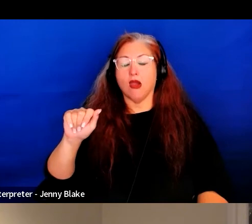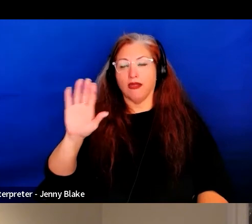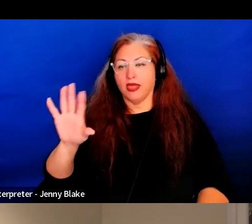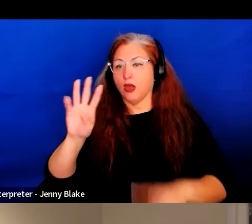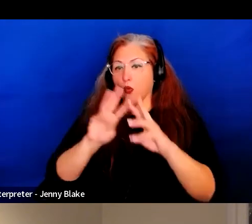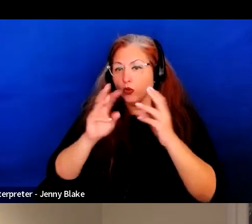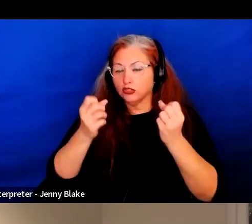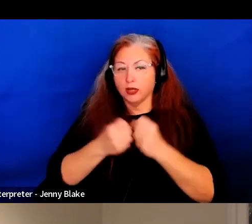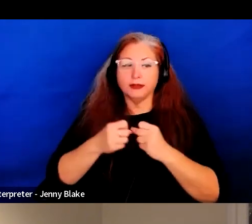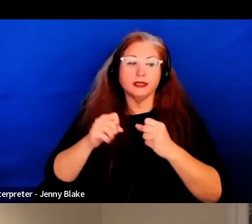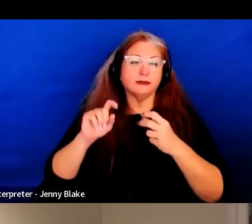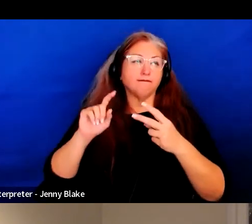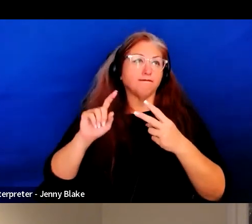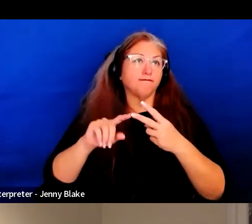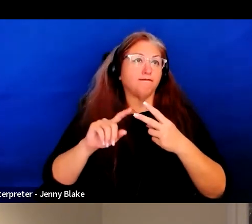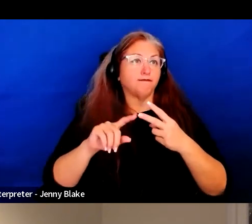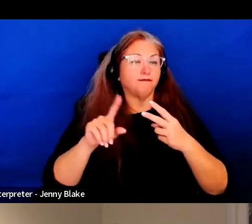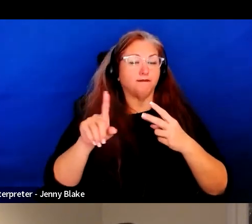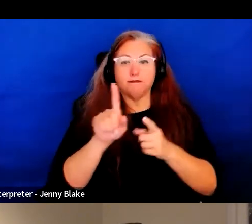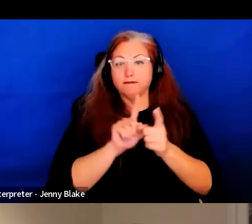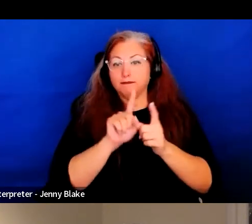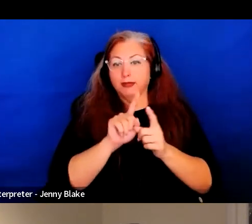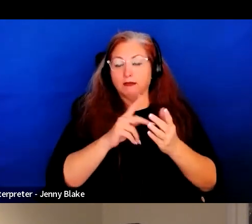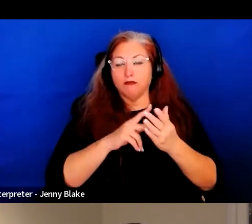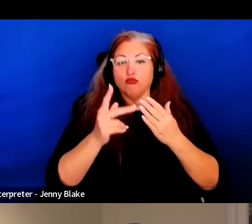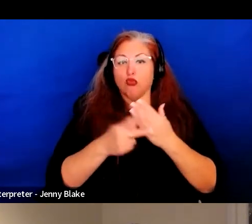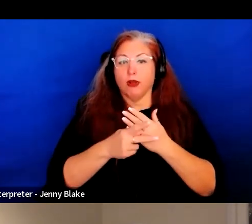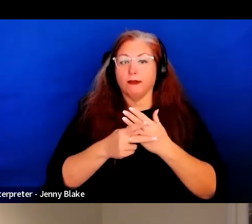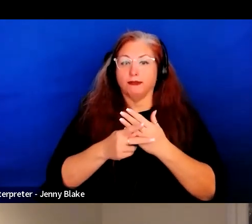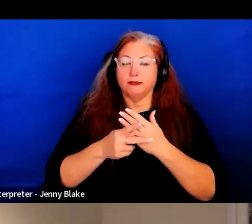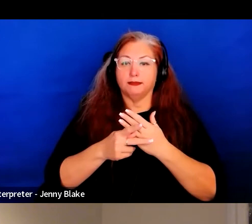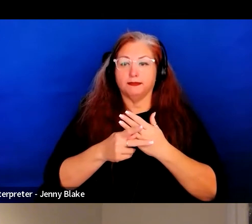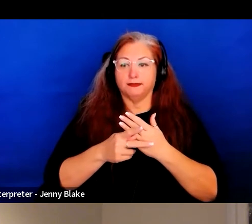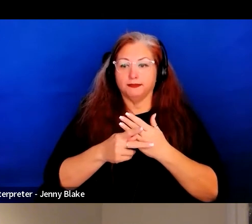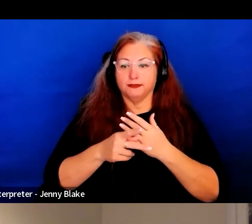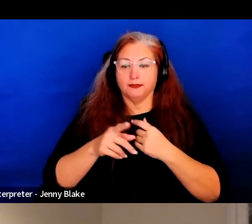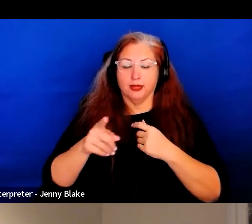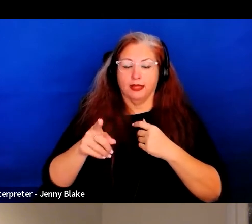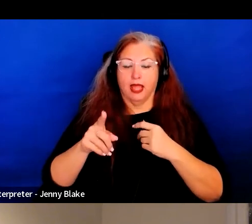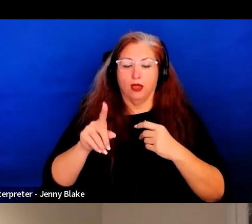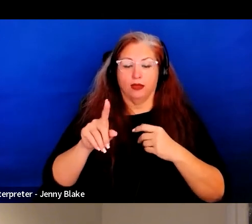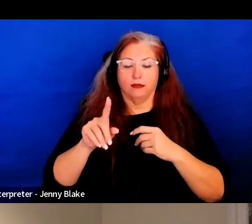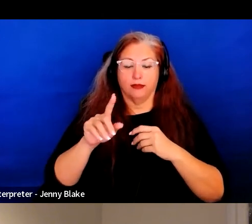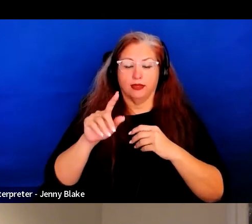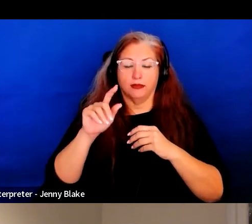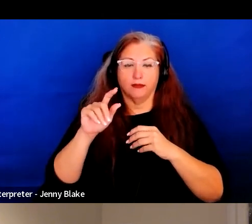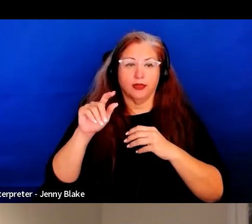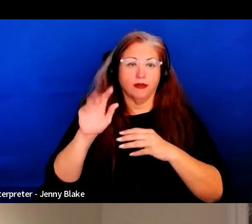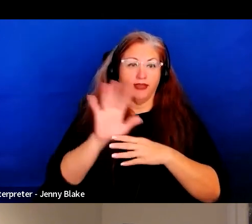workshops and mentoring programs eventually the films there end